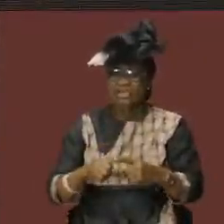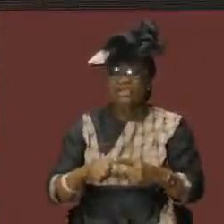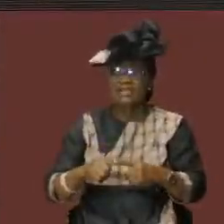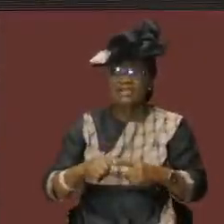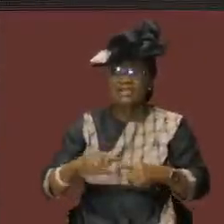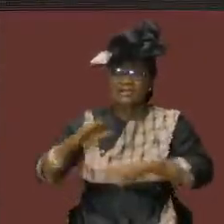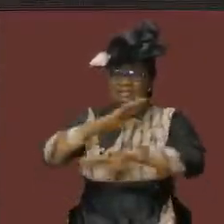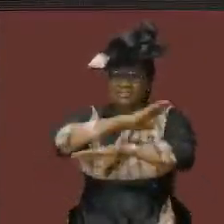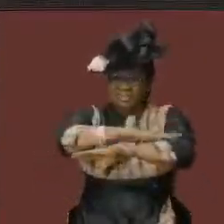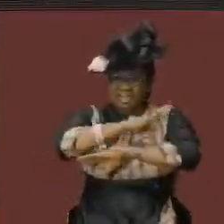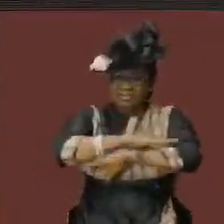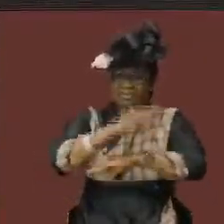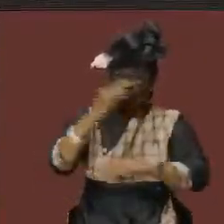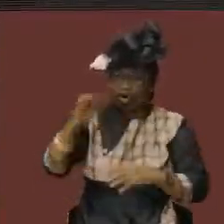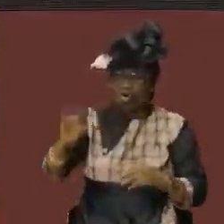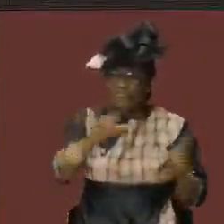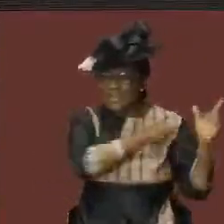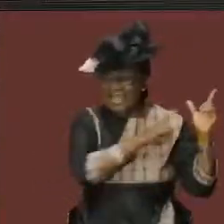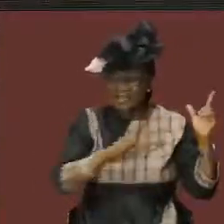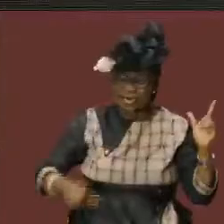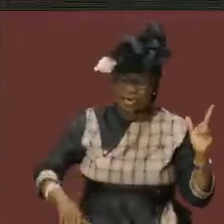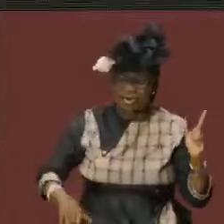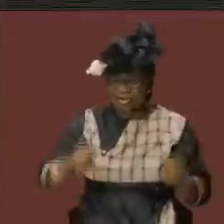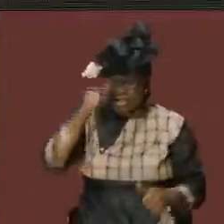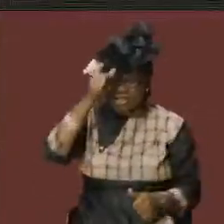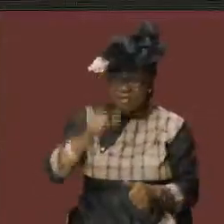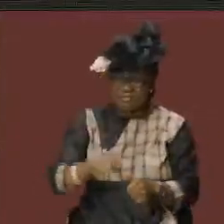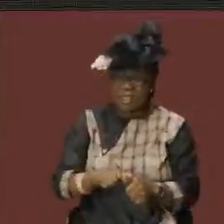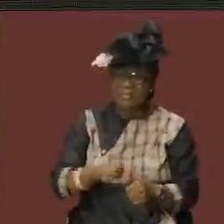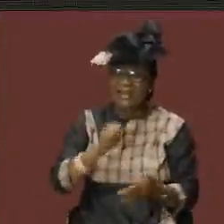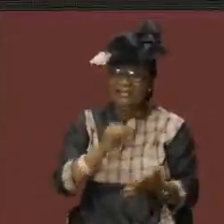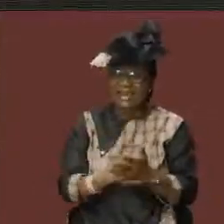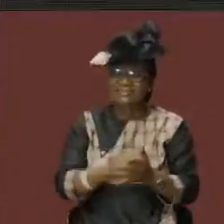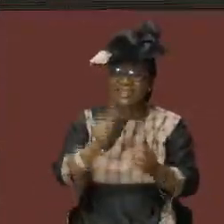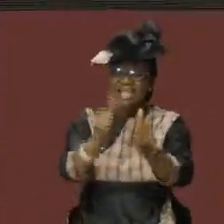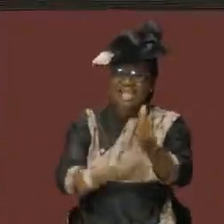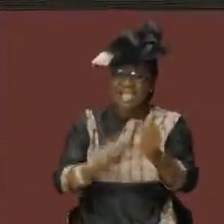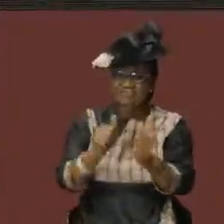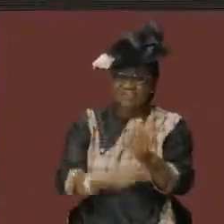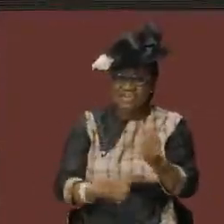remember that everything that you might need